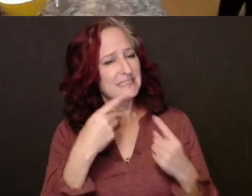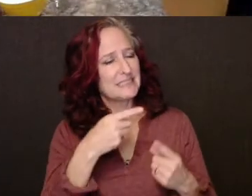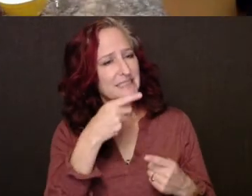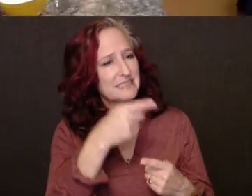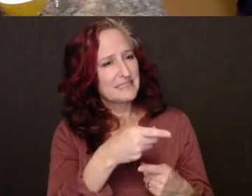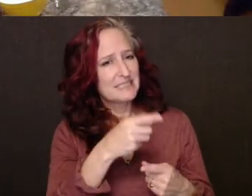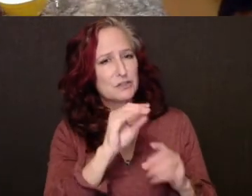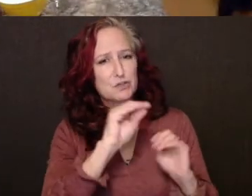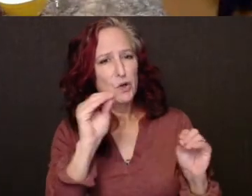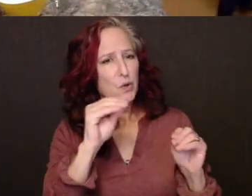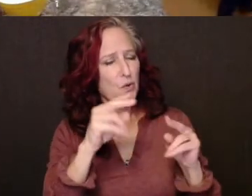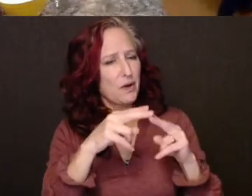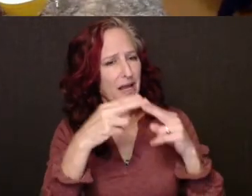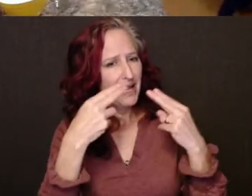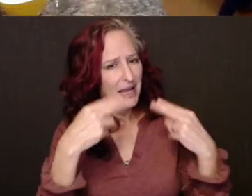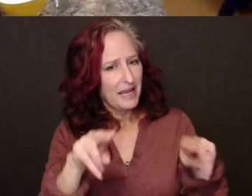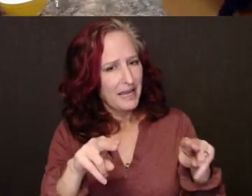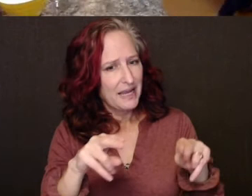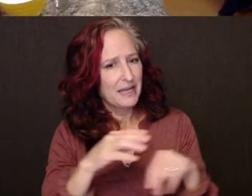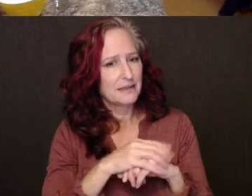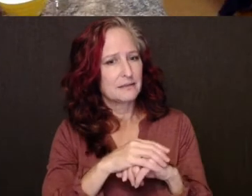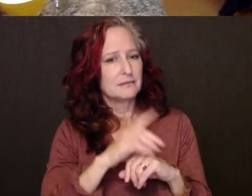in.